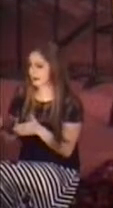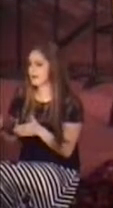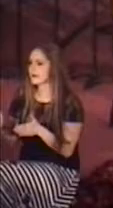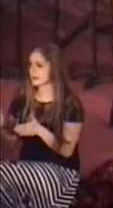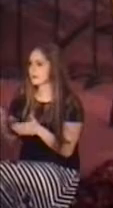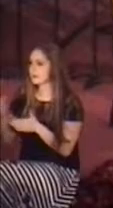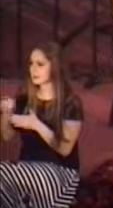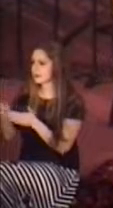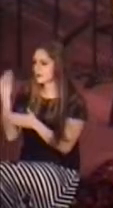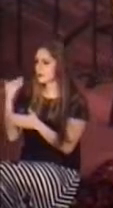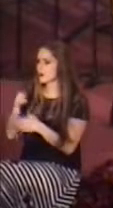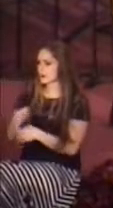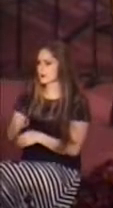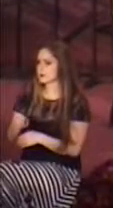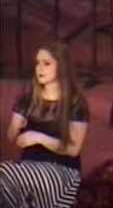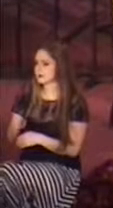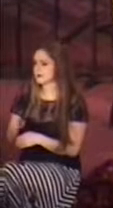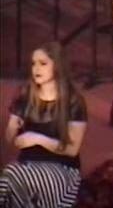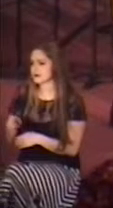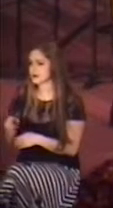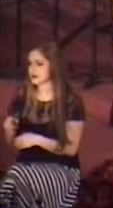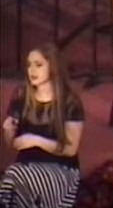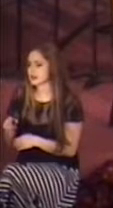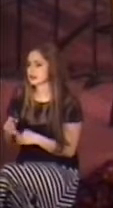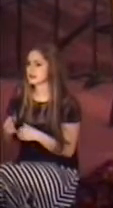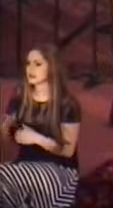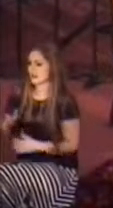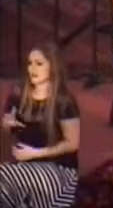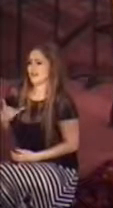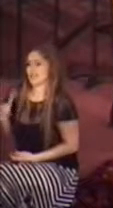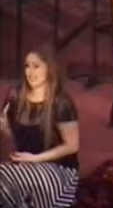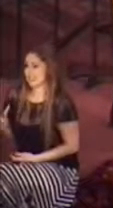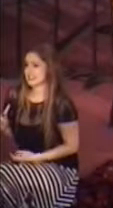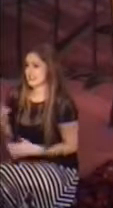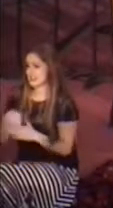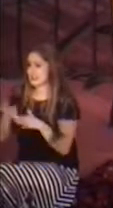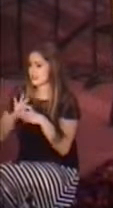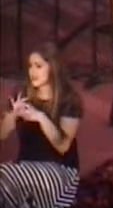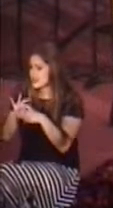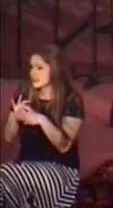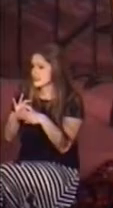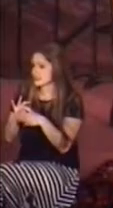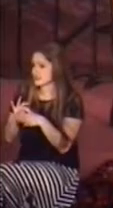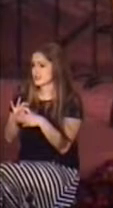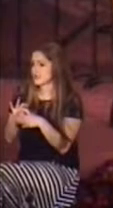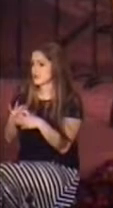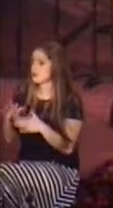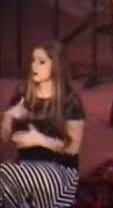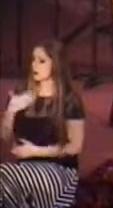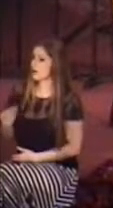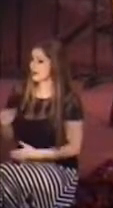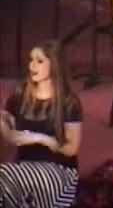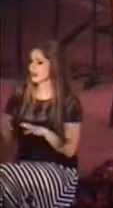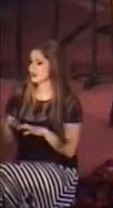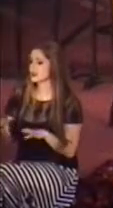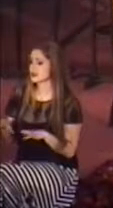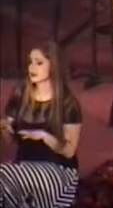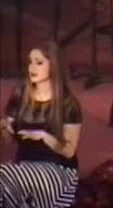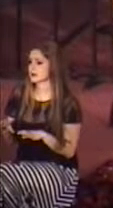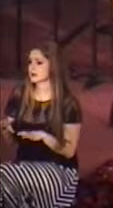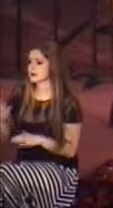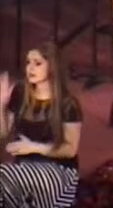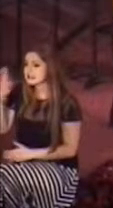of it until it happened because He was in the flesh. But He had to feel it. But He was willing to do that. As a matter of fact, it seems as